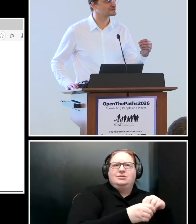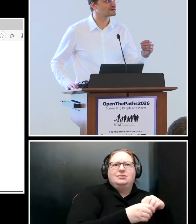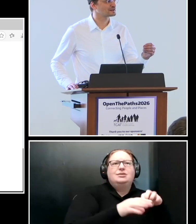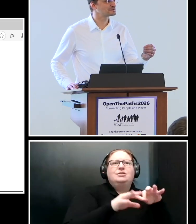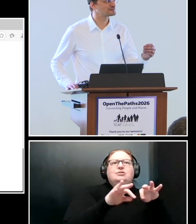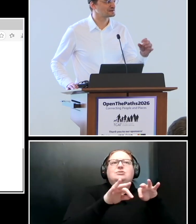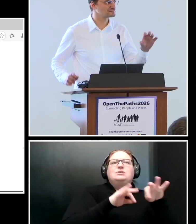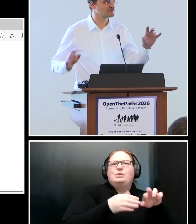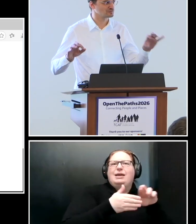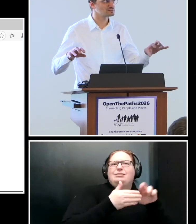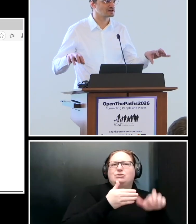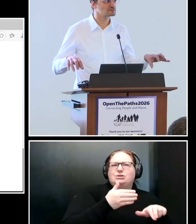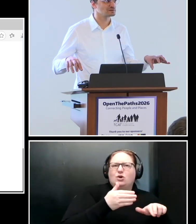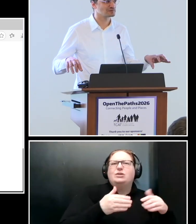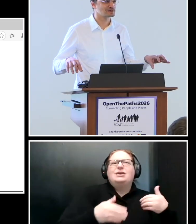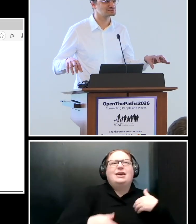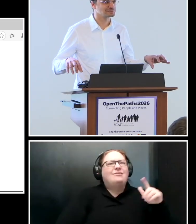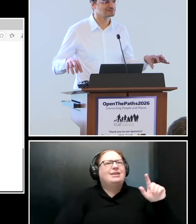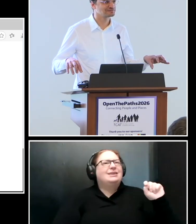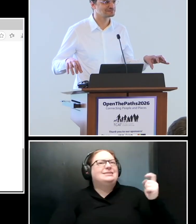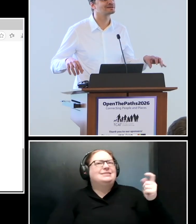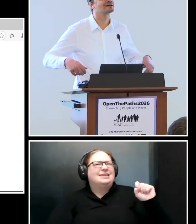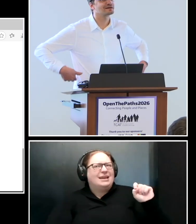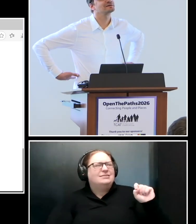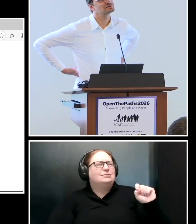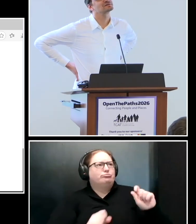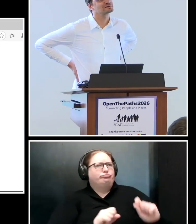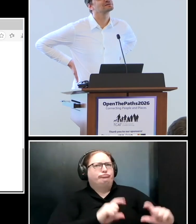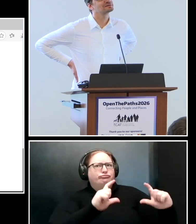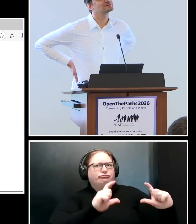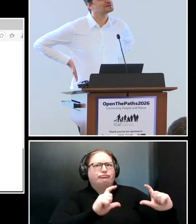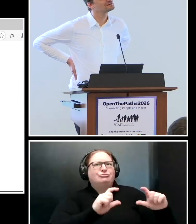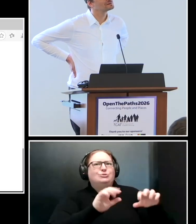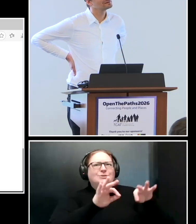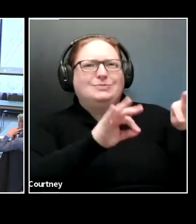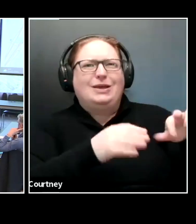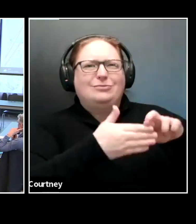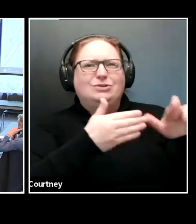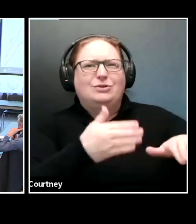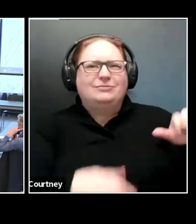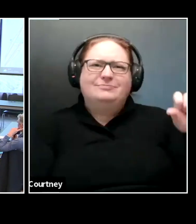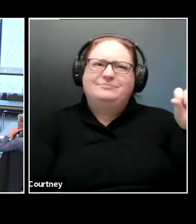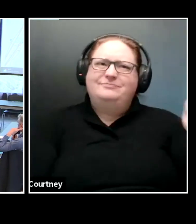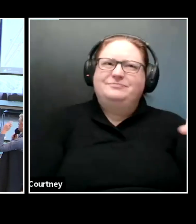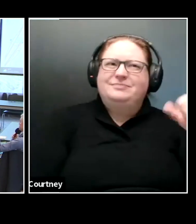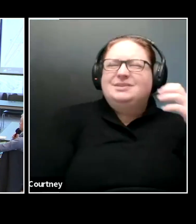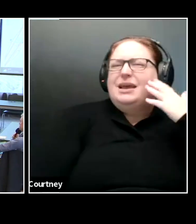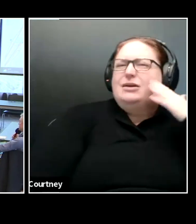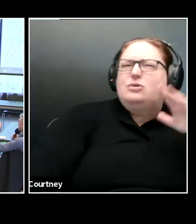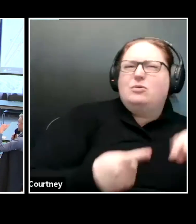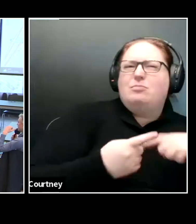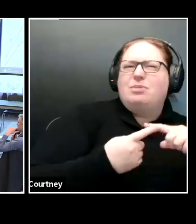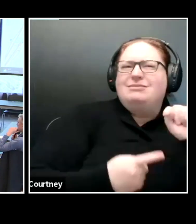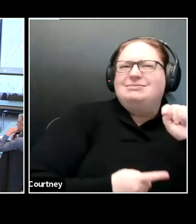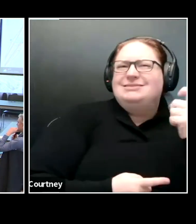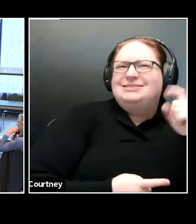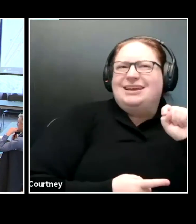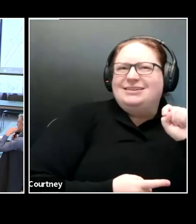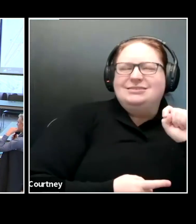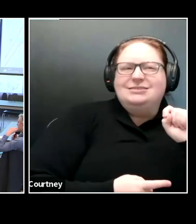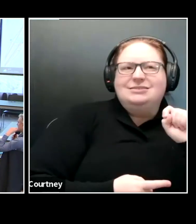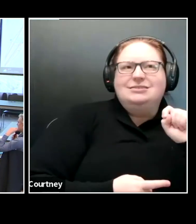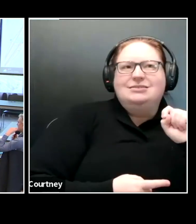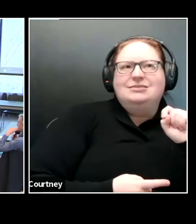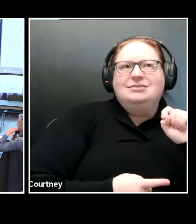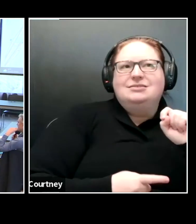in text, kind of in response to your question. Yeah. Yeah, interesting. Yeah. I don't know about text, but wait for Sai's